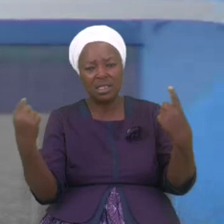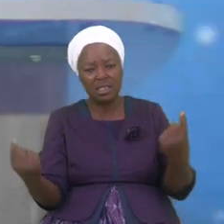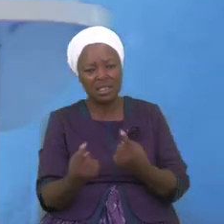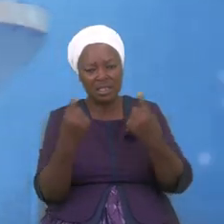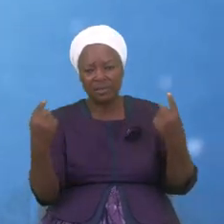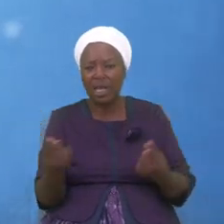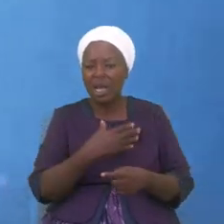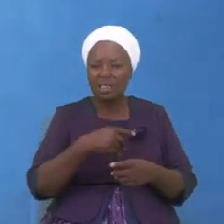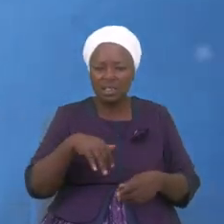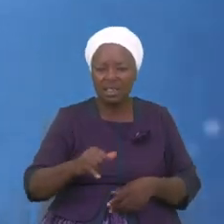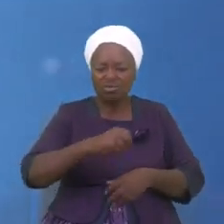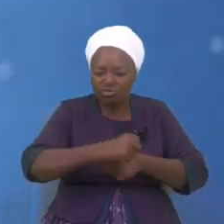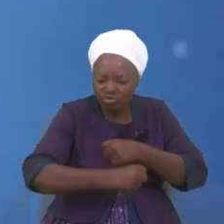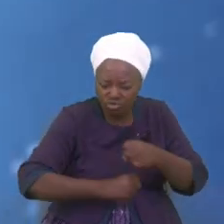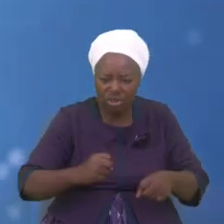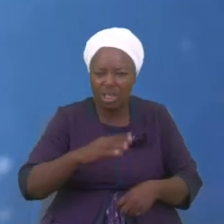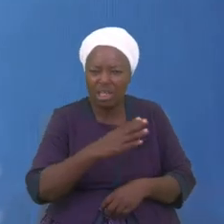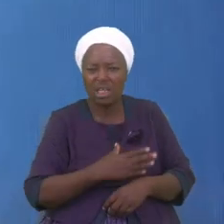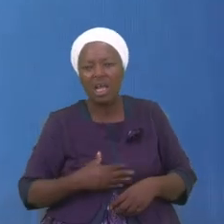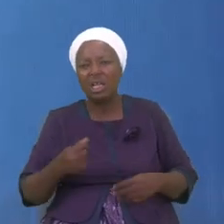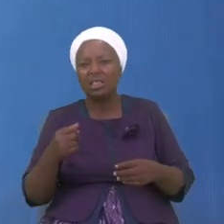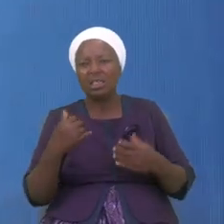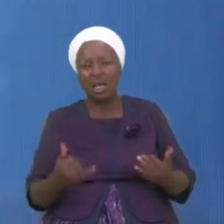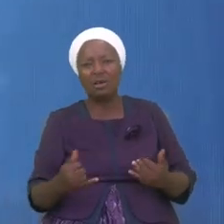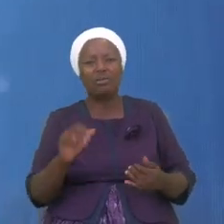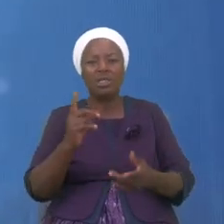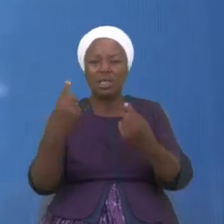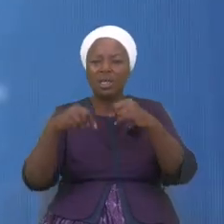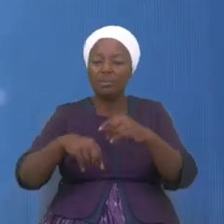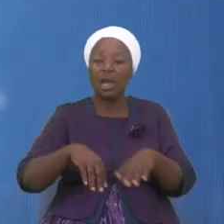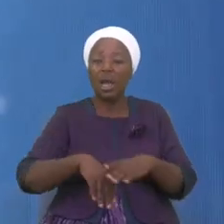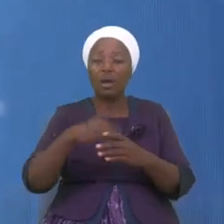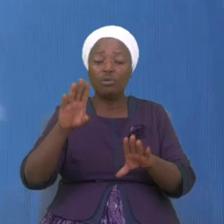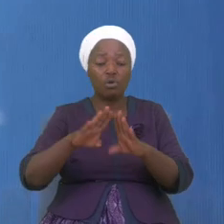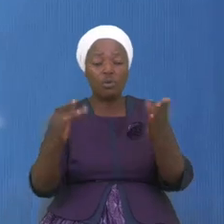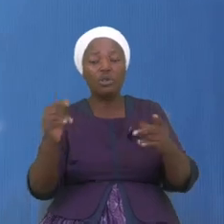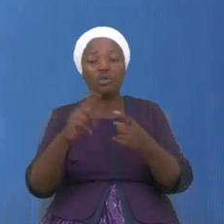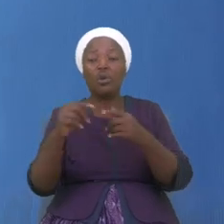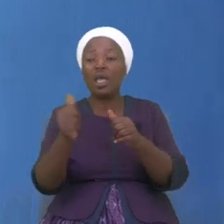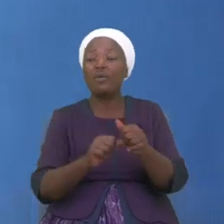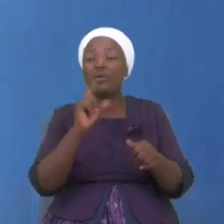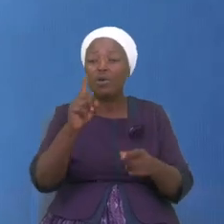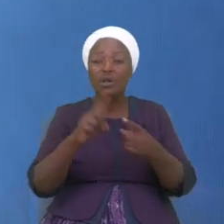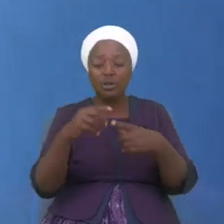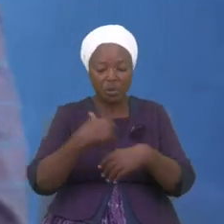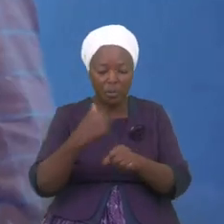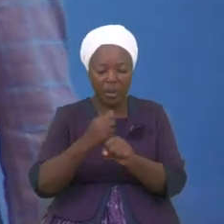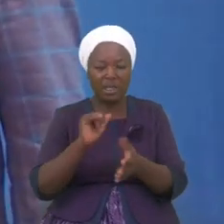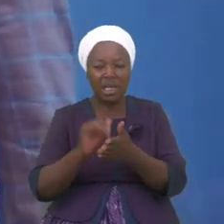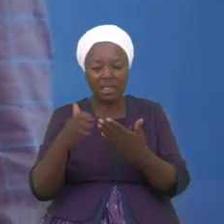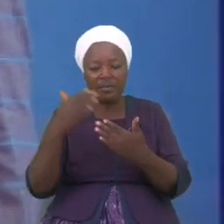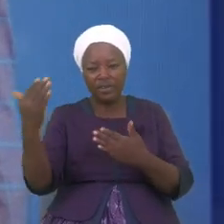still struggling and battling. Now he came out openly to everybody to make the invitation, and